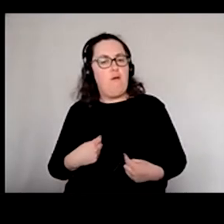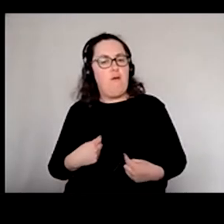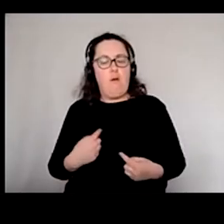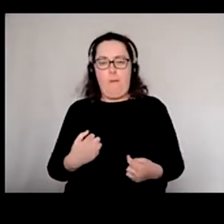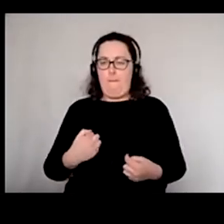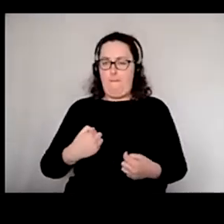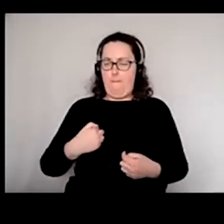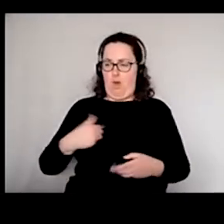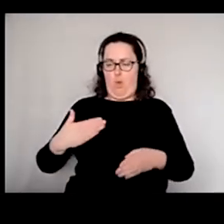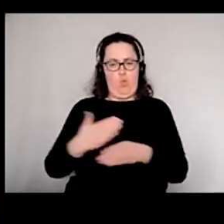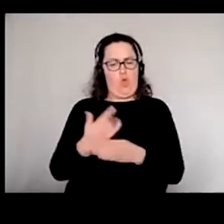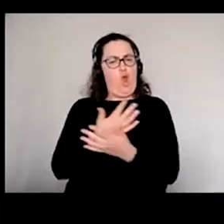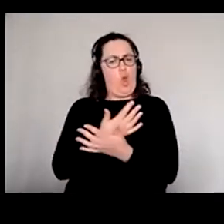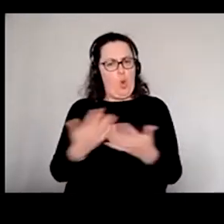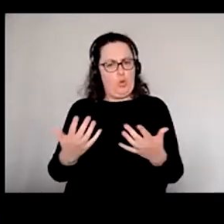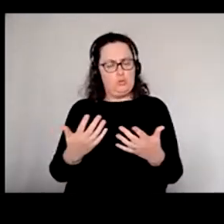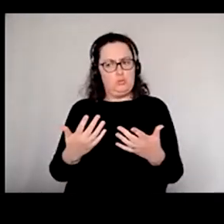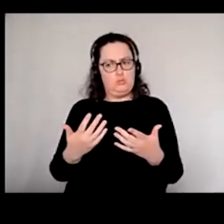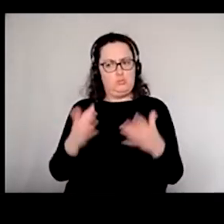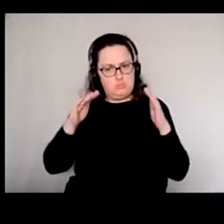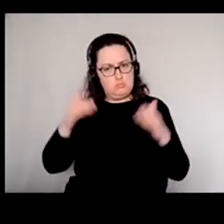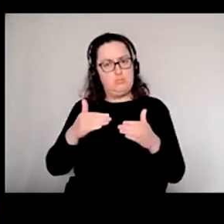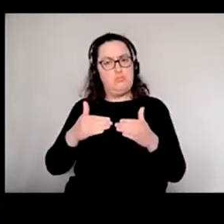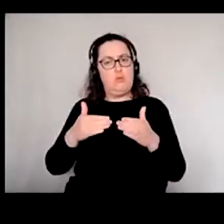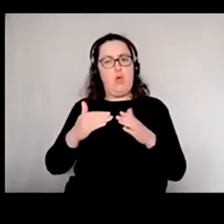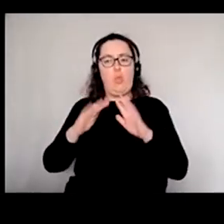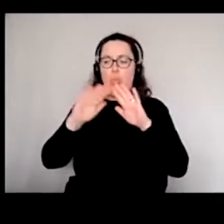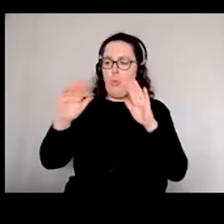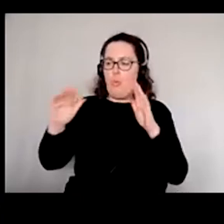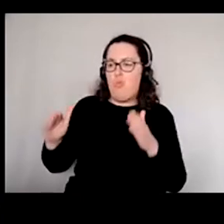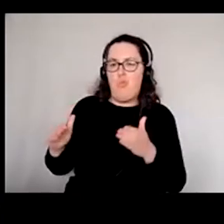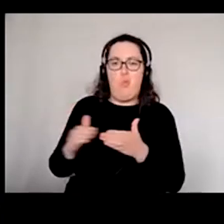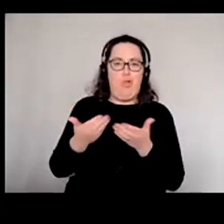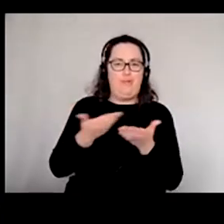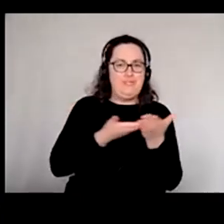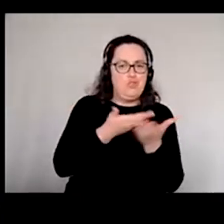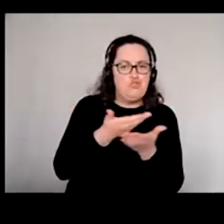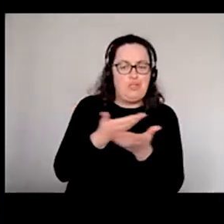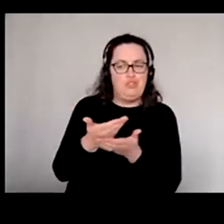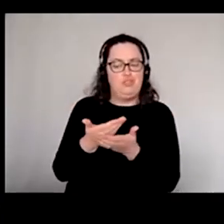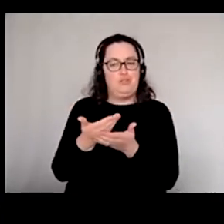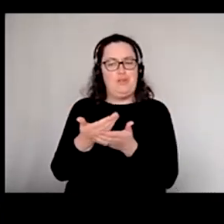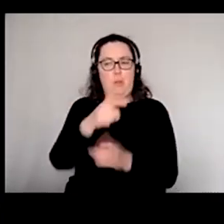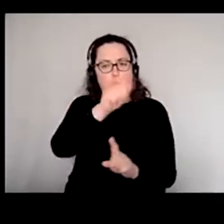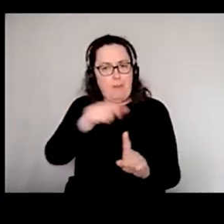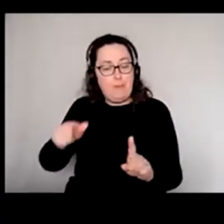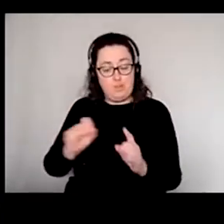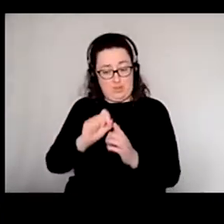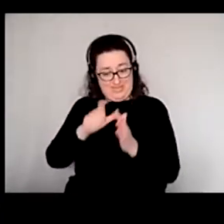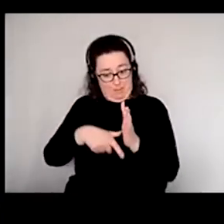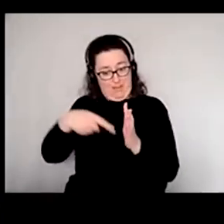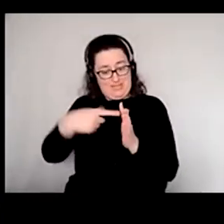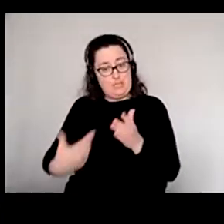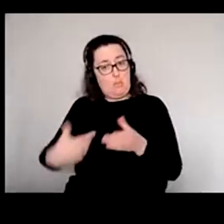do is concerned with my interaction with the world and interaction with people. So disability is part of that interaction.